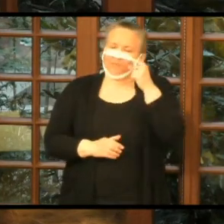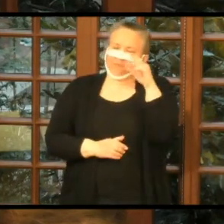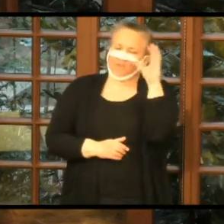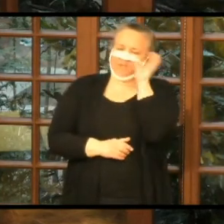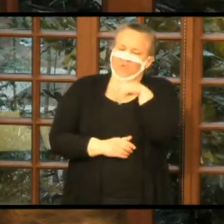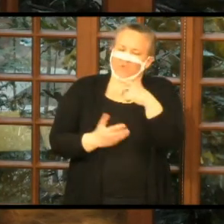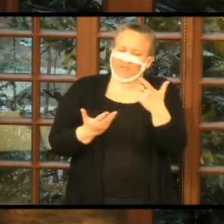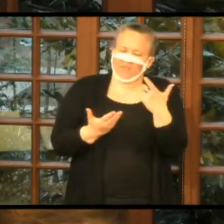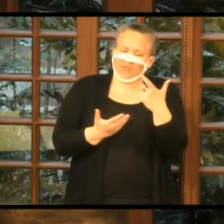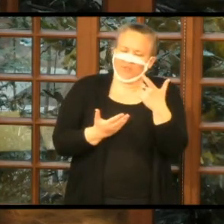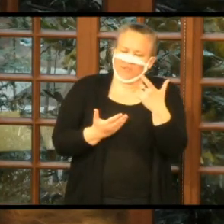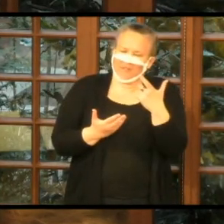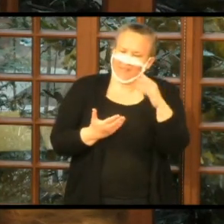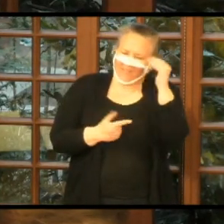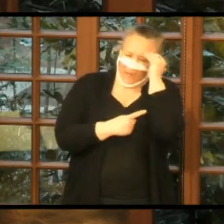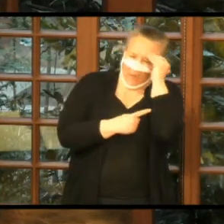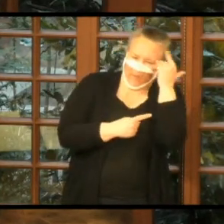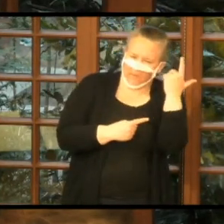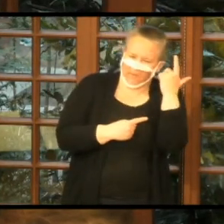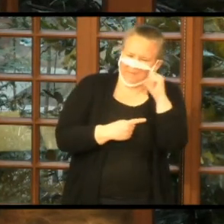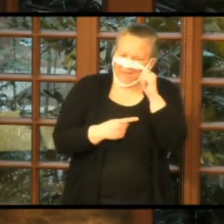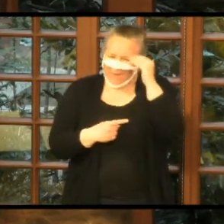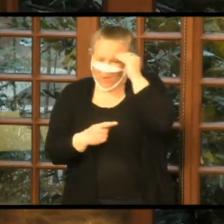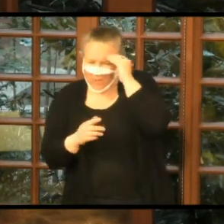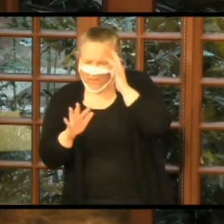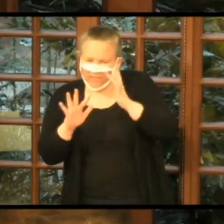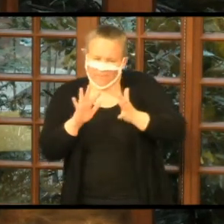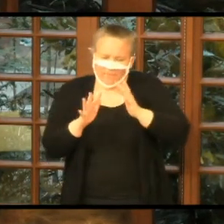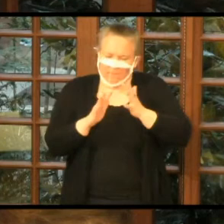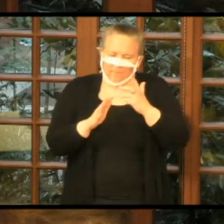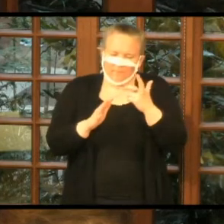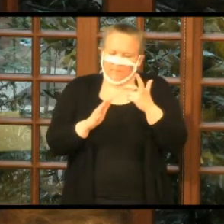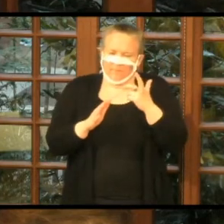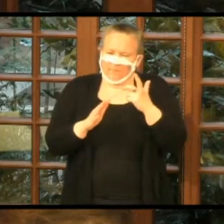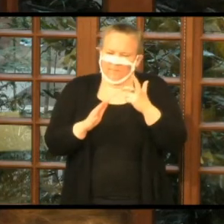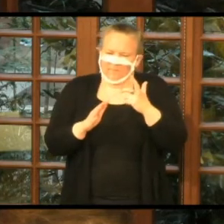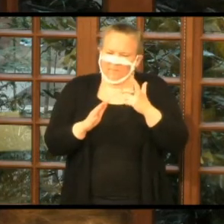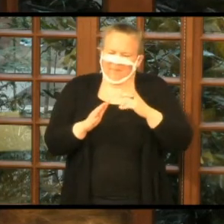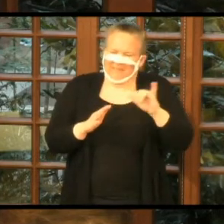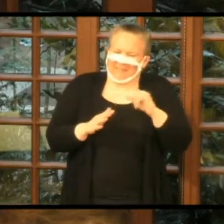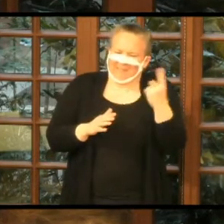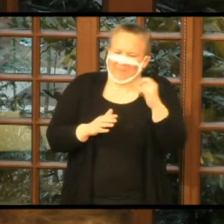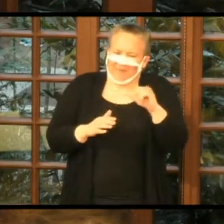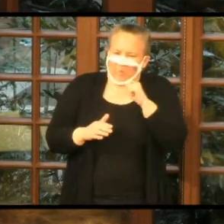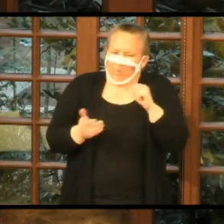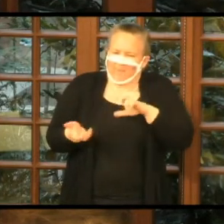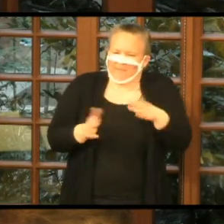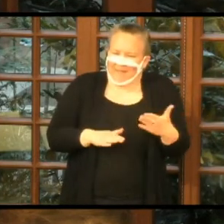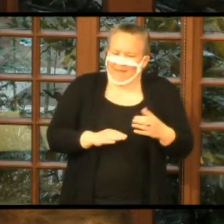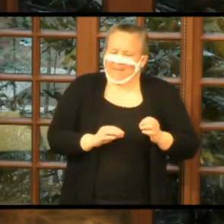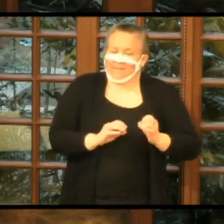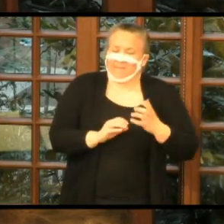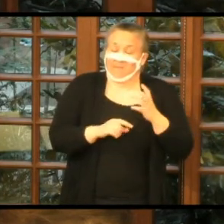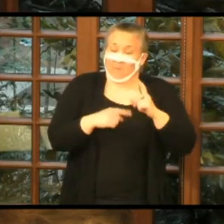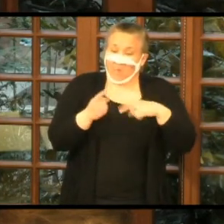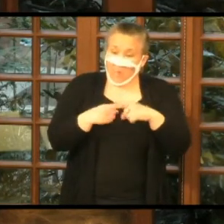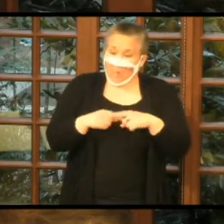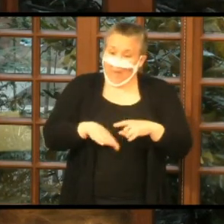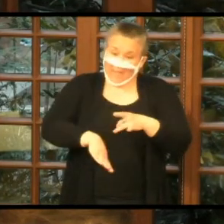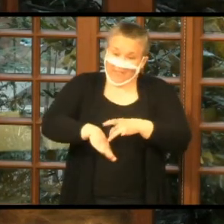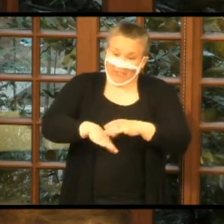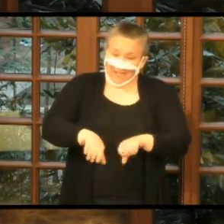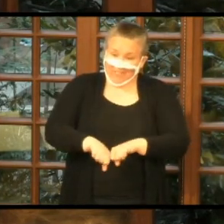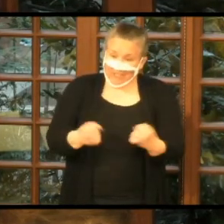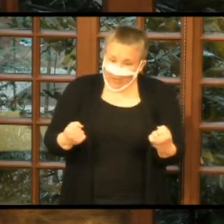strange, the knowing, not knowing. It twitches like something that won't die. When China